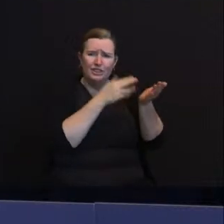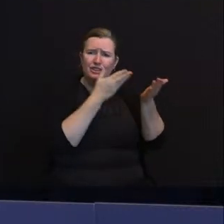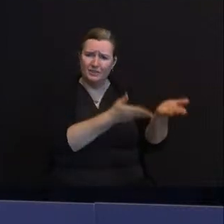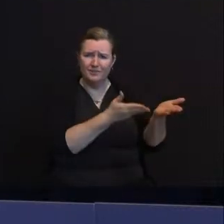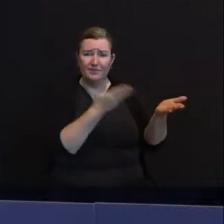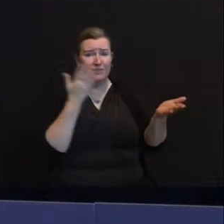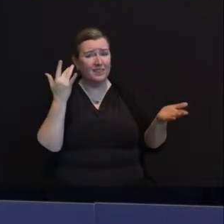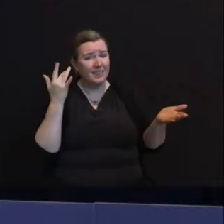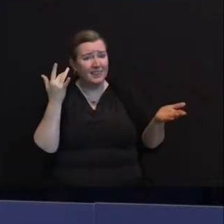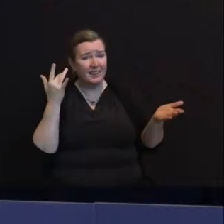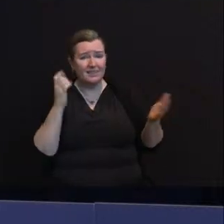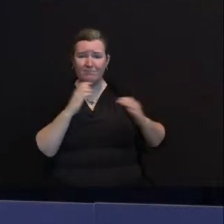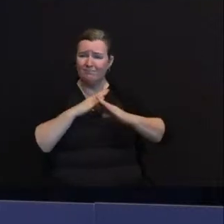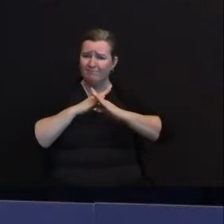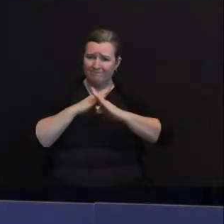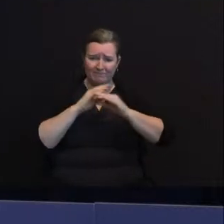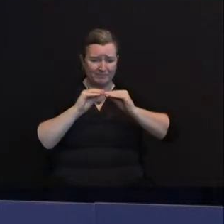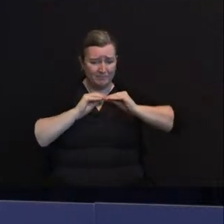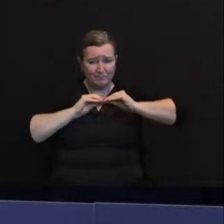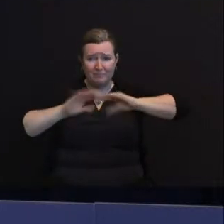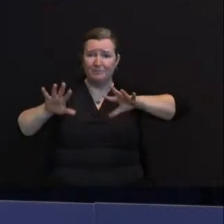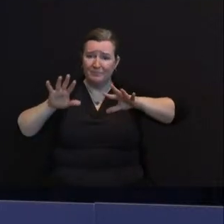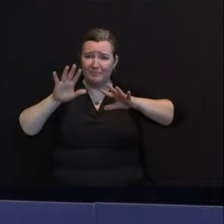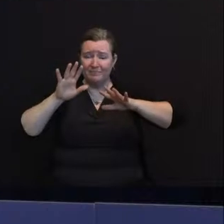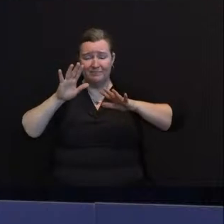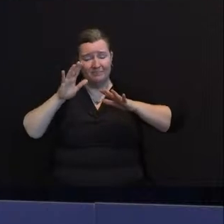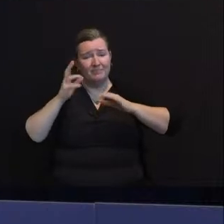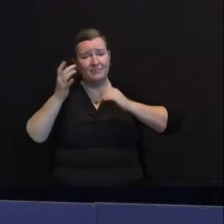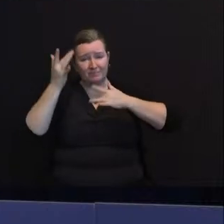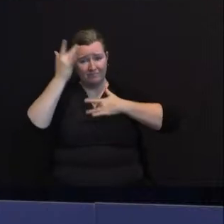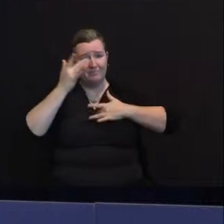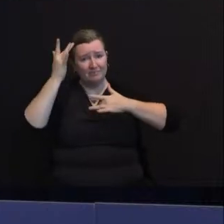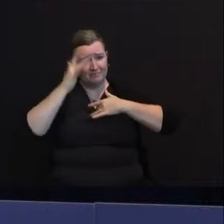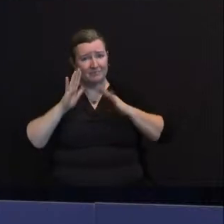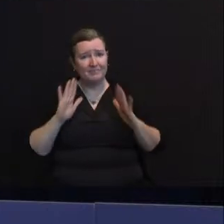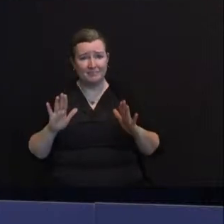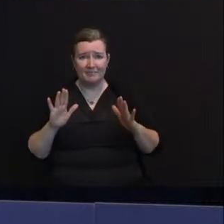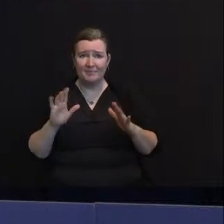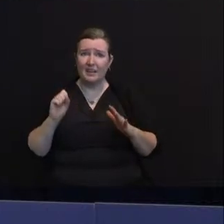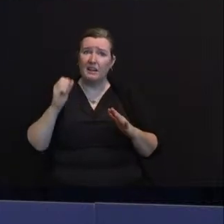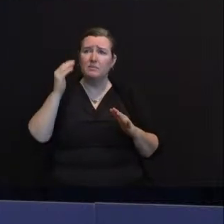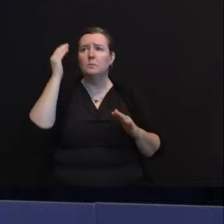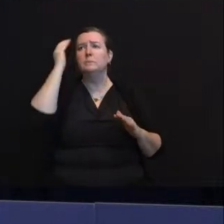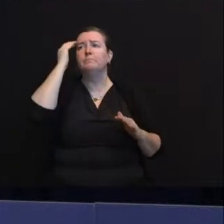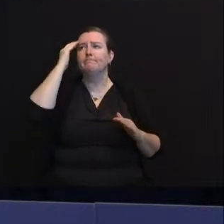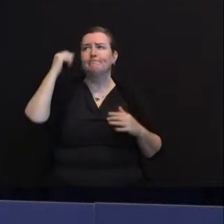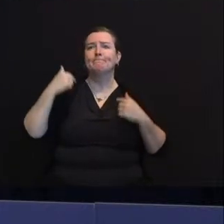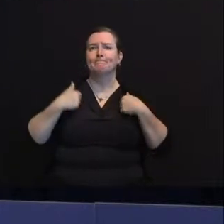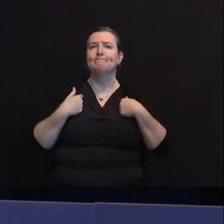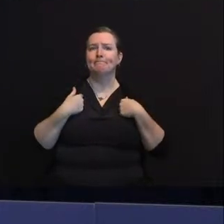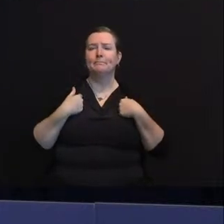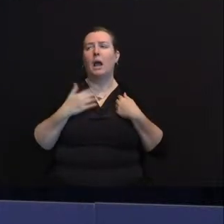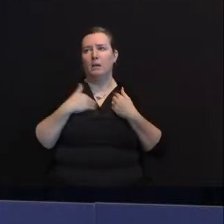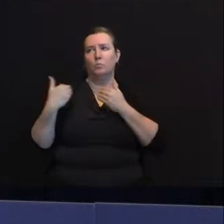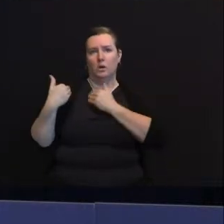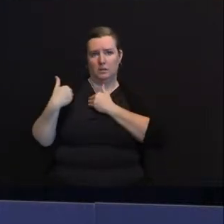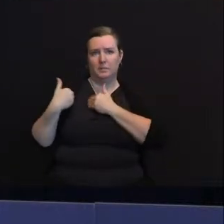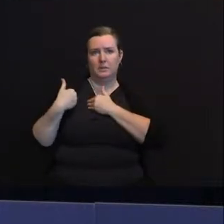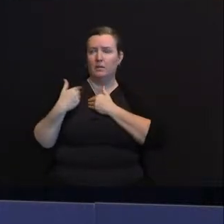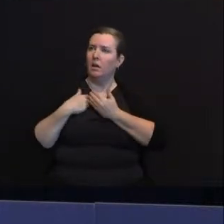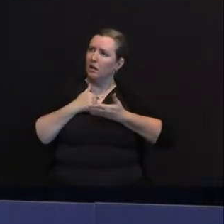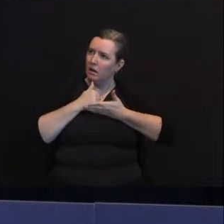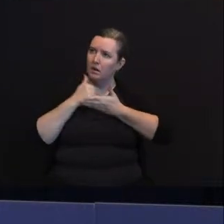in your communities. And yes, the joy of knowing that you have participated in actually